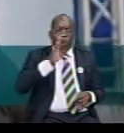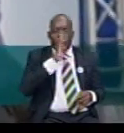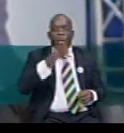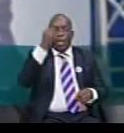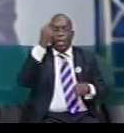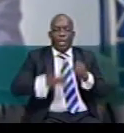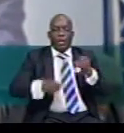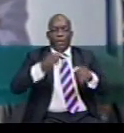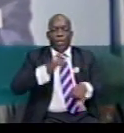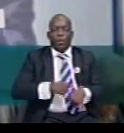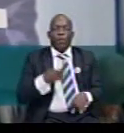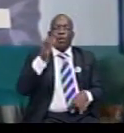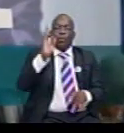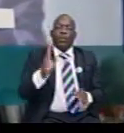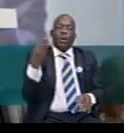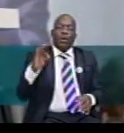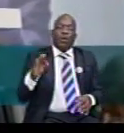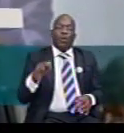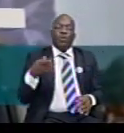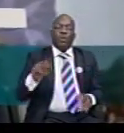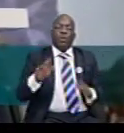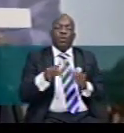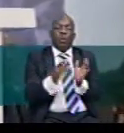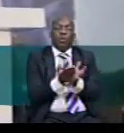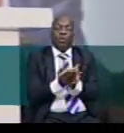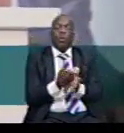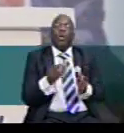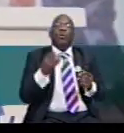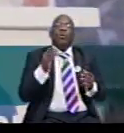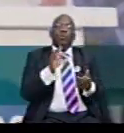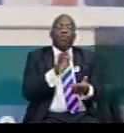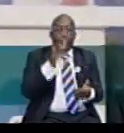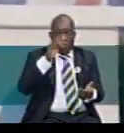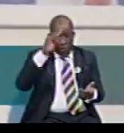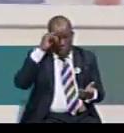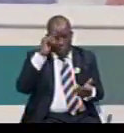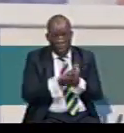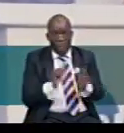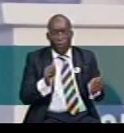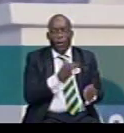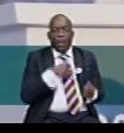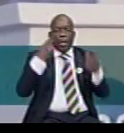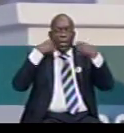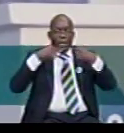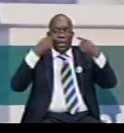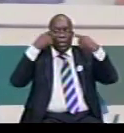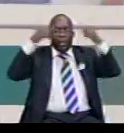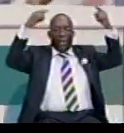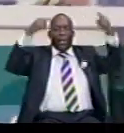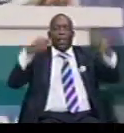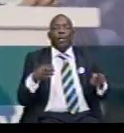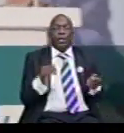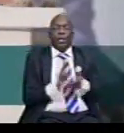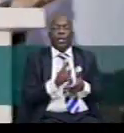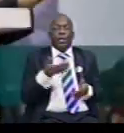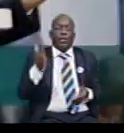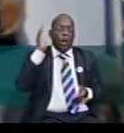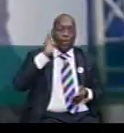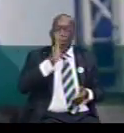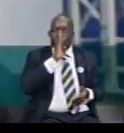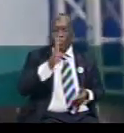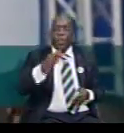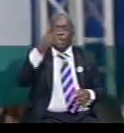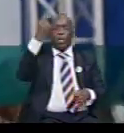the New Testament, they believed and they declared there will be latter times. And the Spirit now